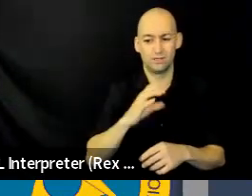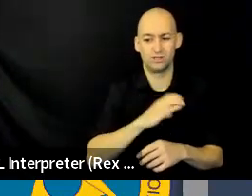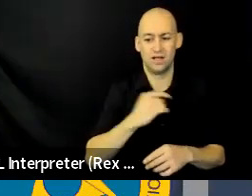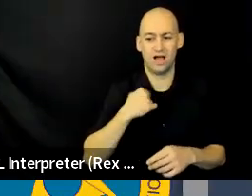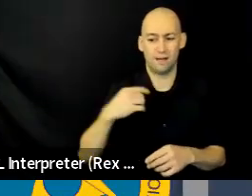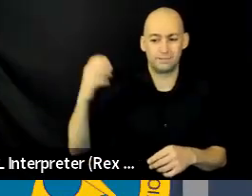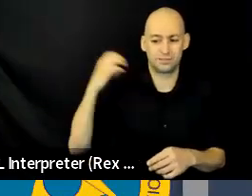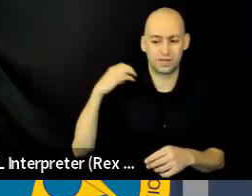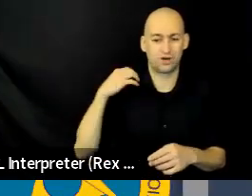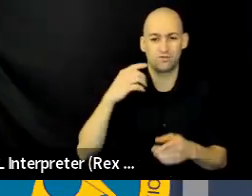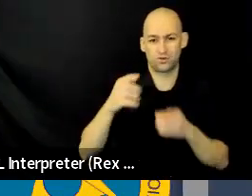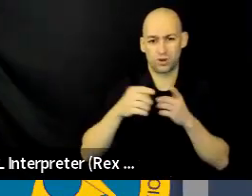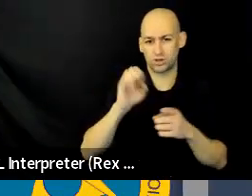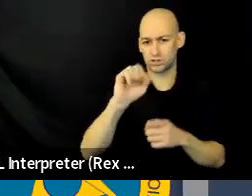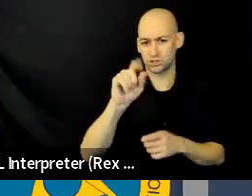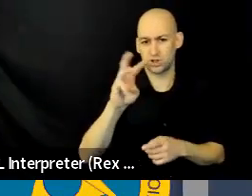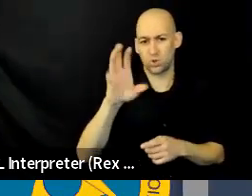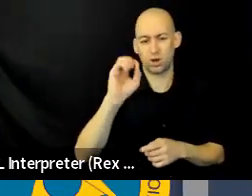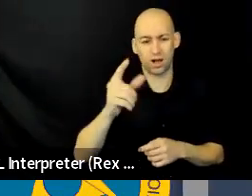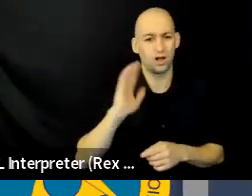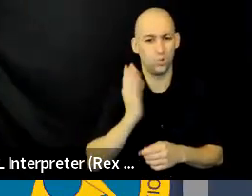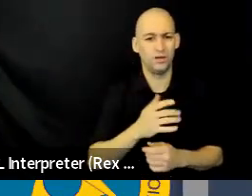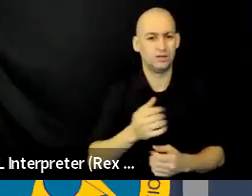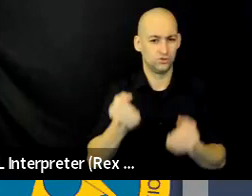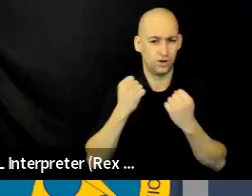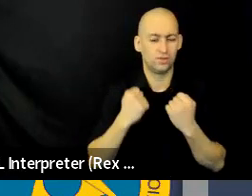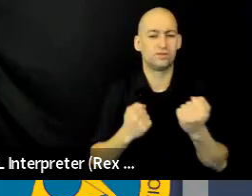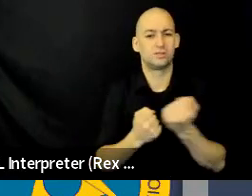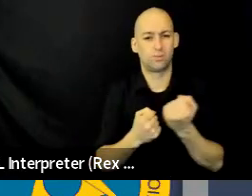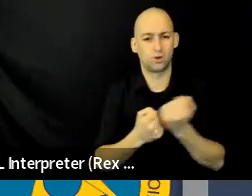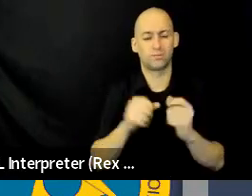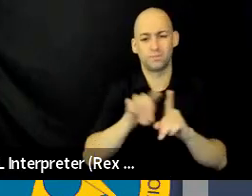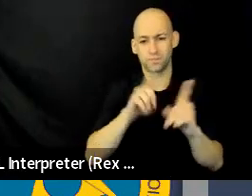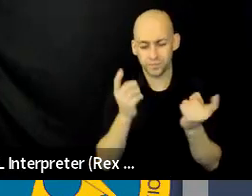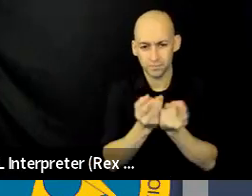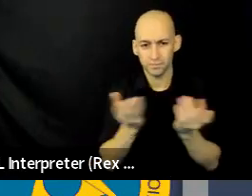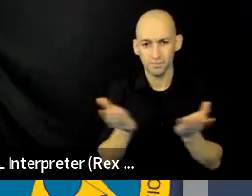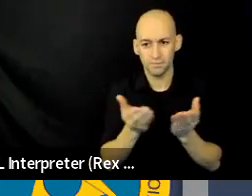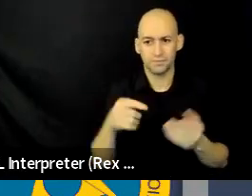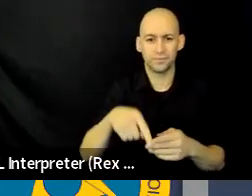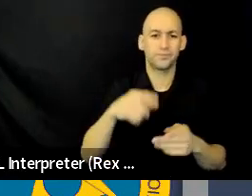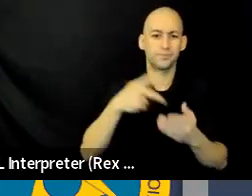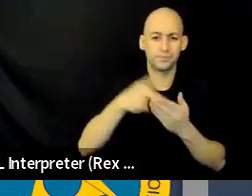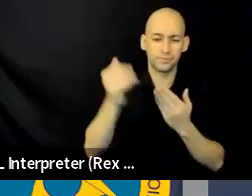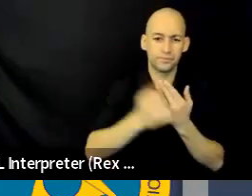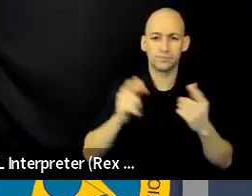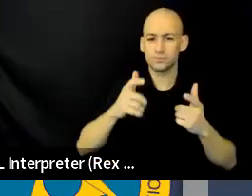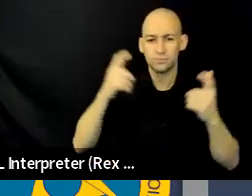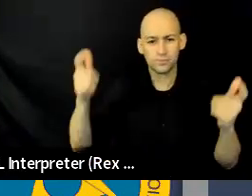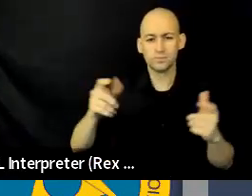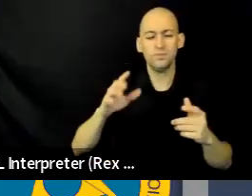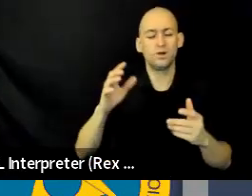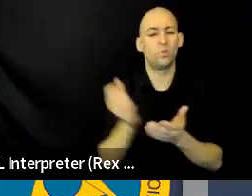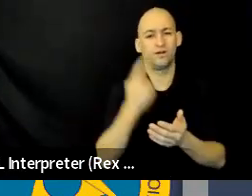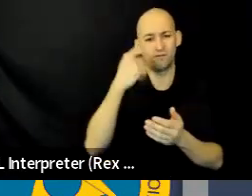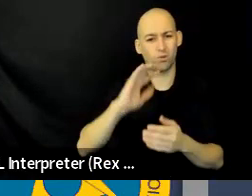at SlowCog. We strongly support the department here. This project was a huge win for our county.